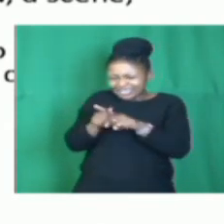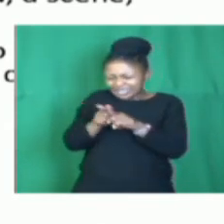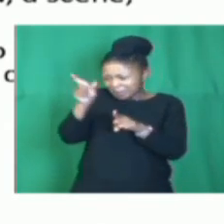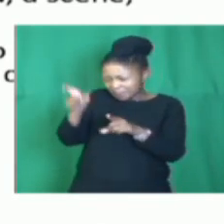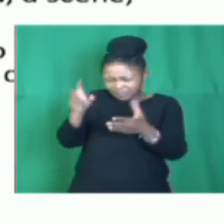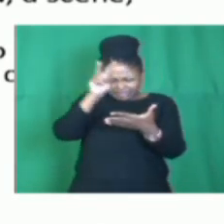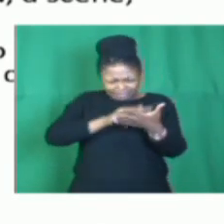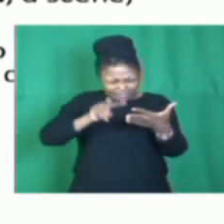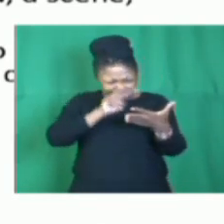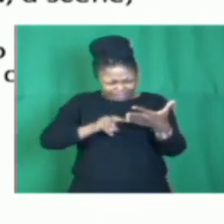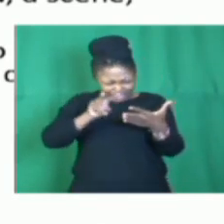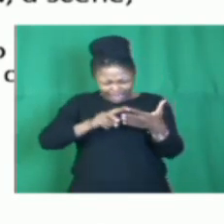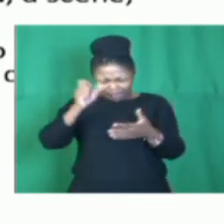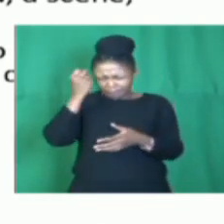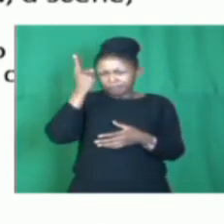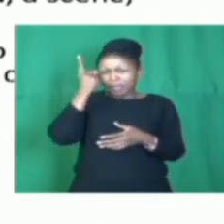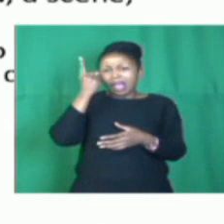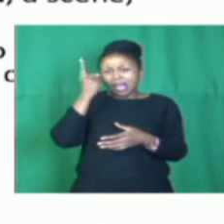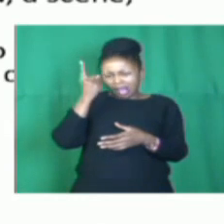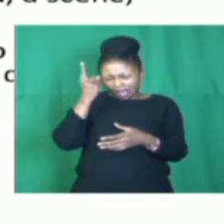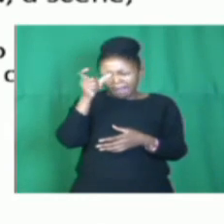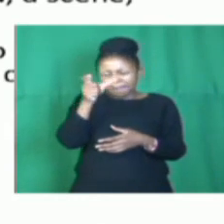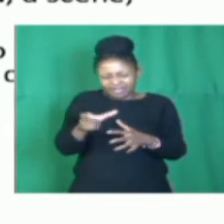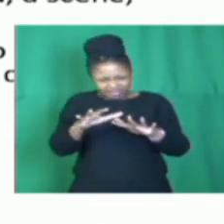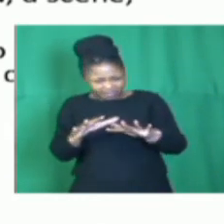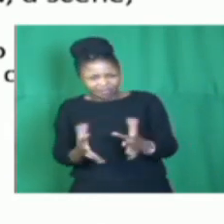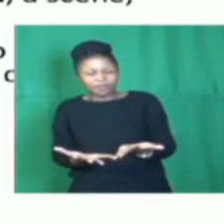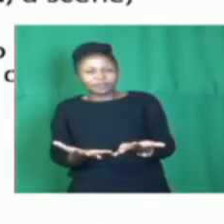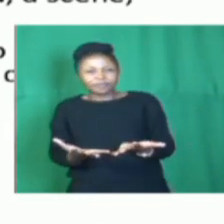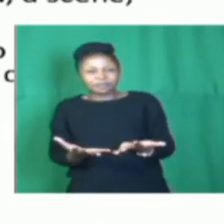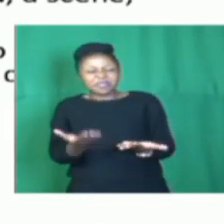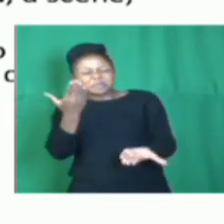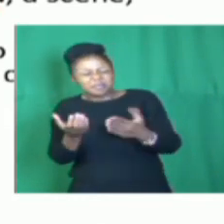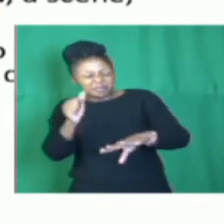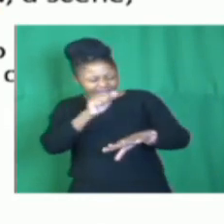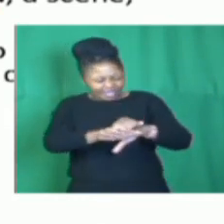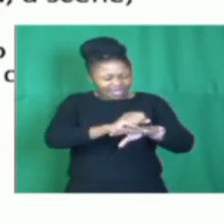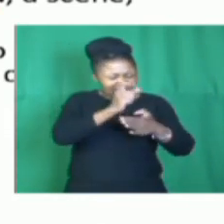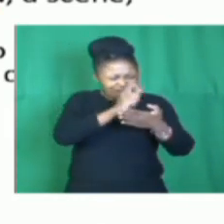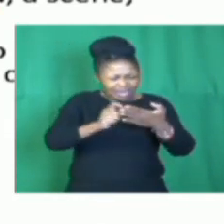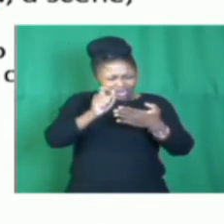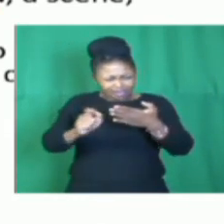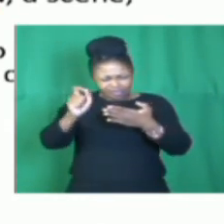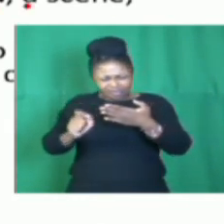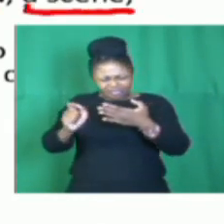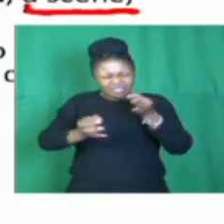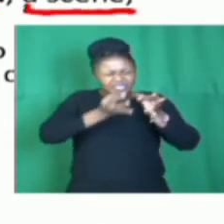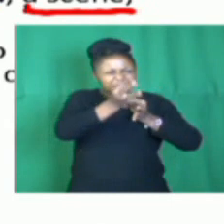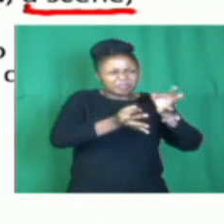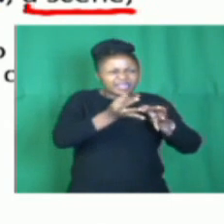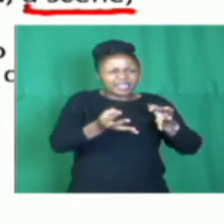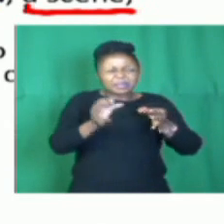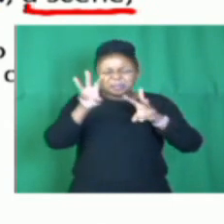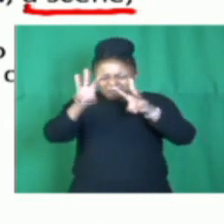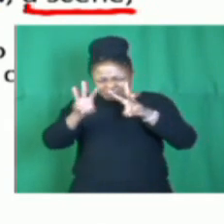reader. You can write a descriptive composition and describe a view. You can describe a scene.